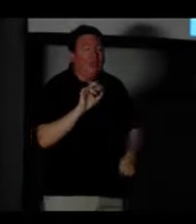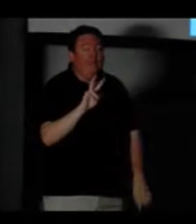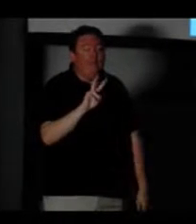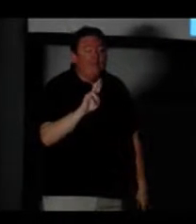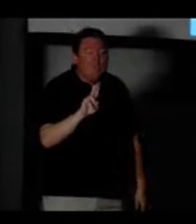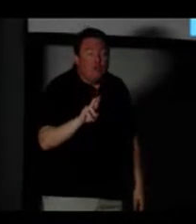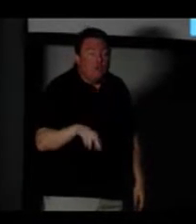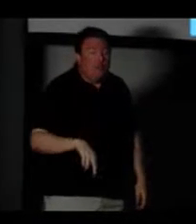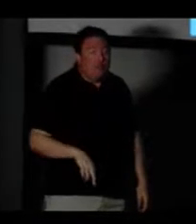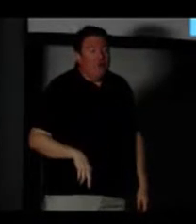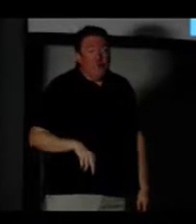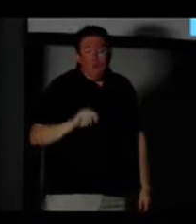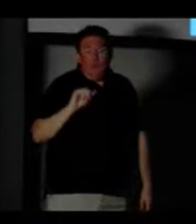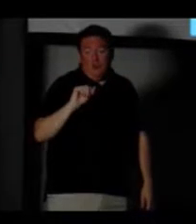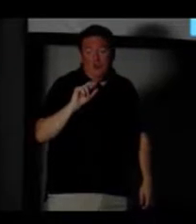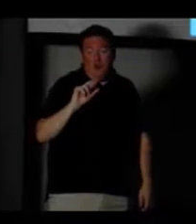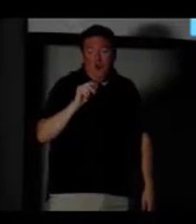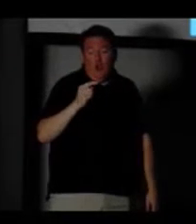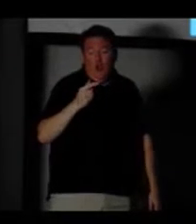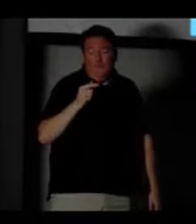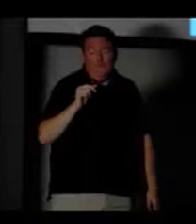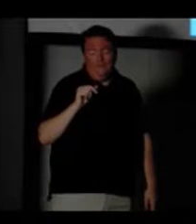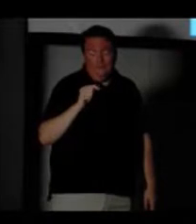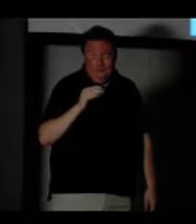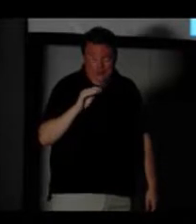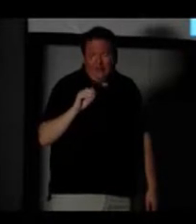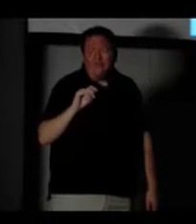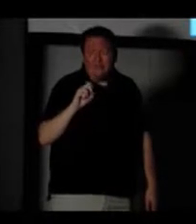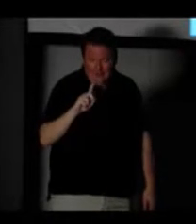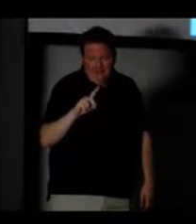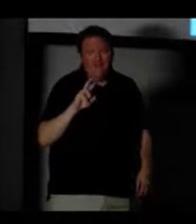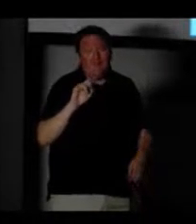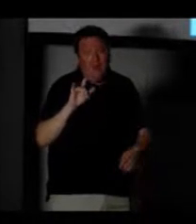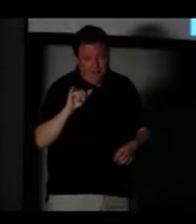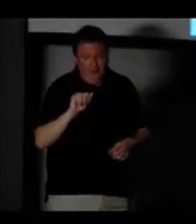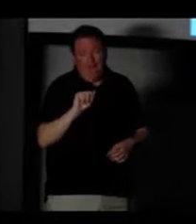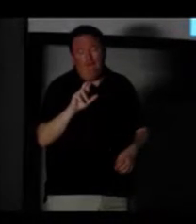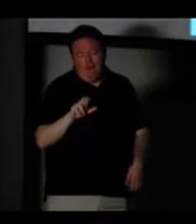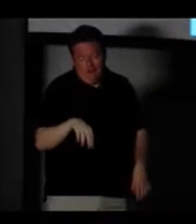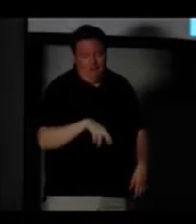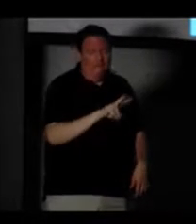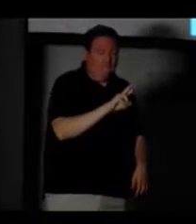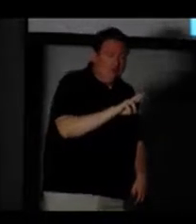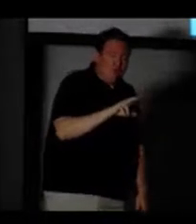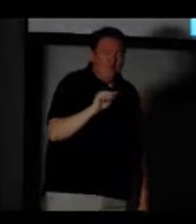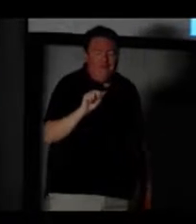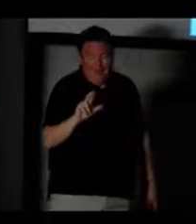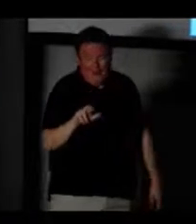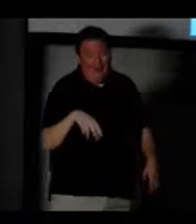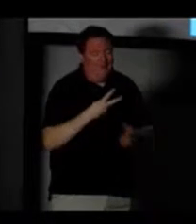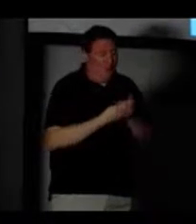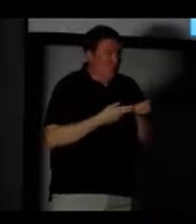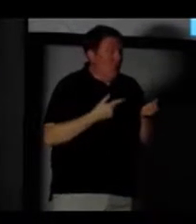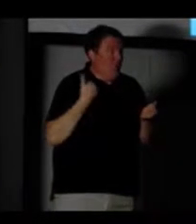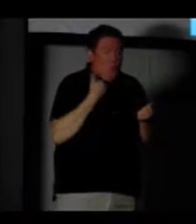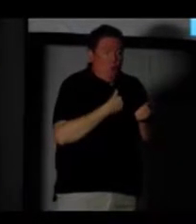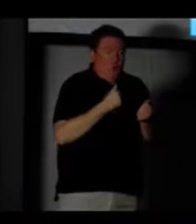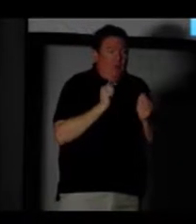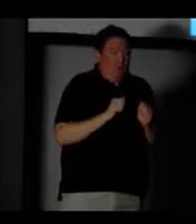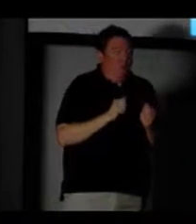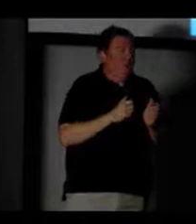reality, that's something that we would really struggle at doing ourselves or even using a traditional project